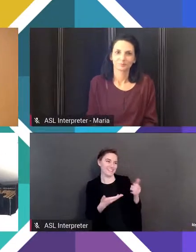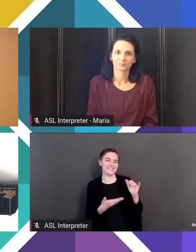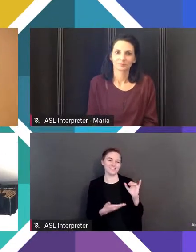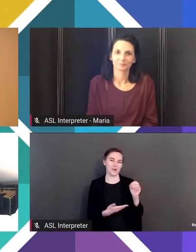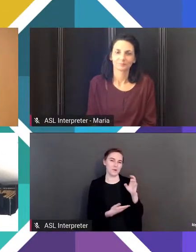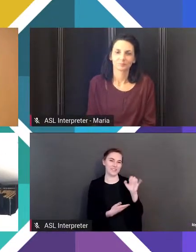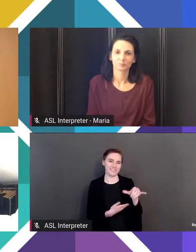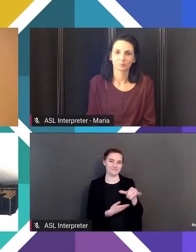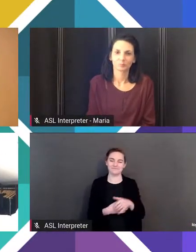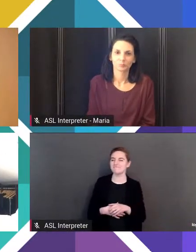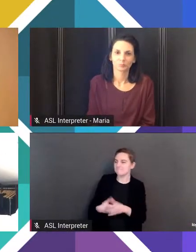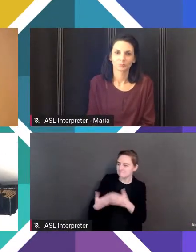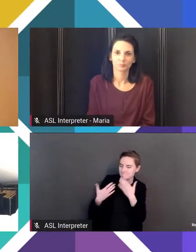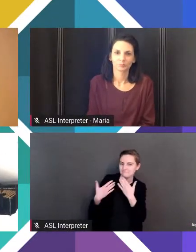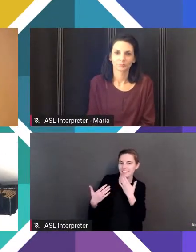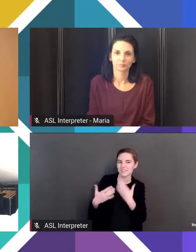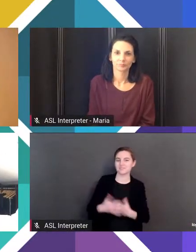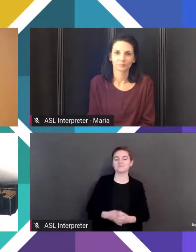Great. Thank you.